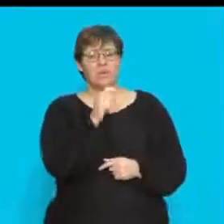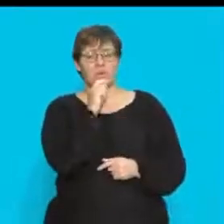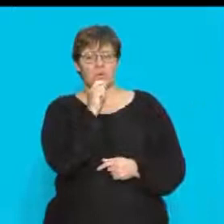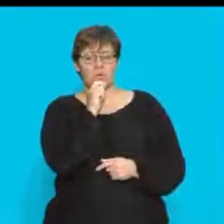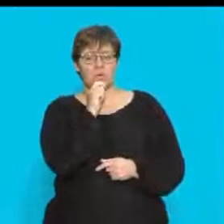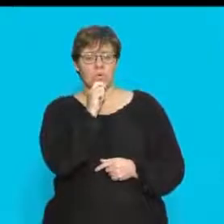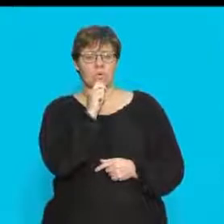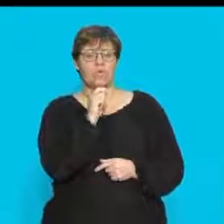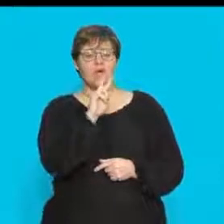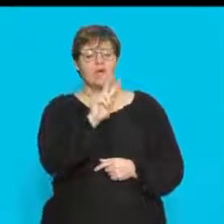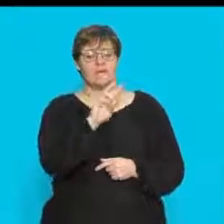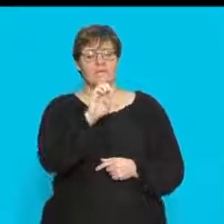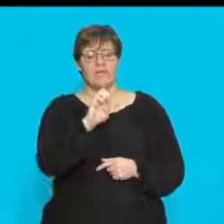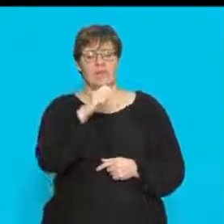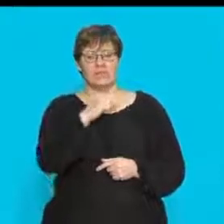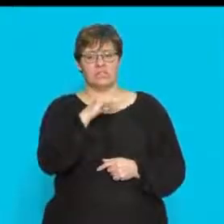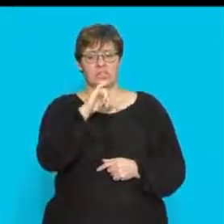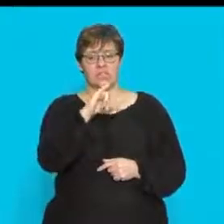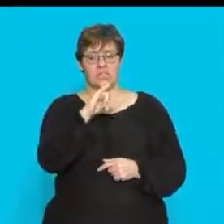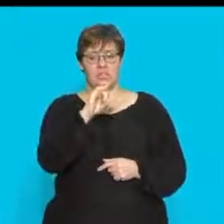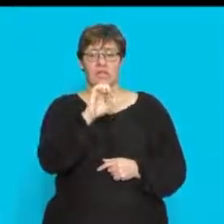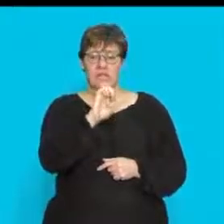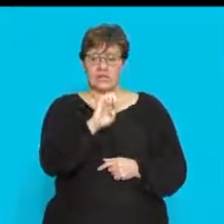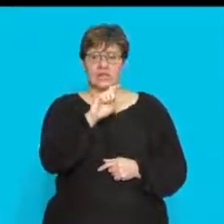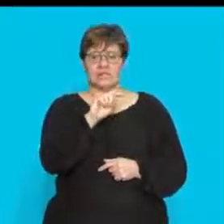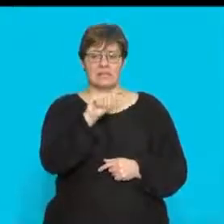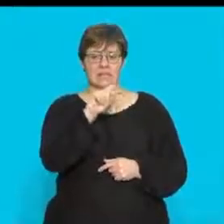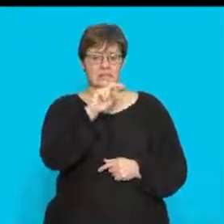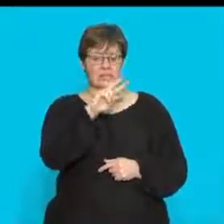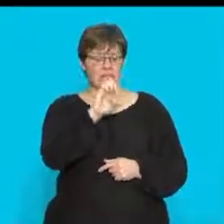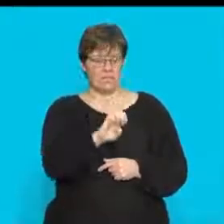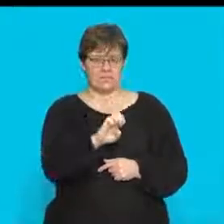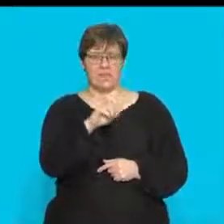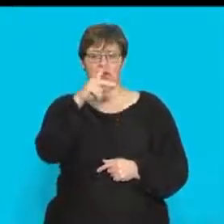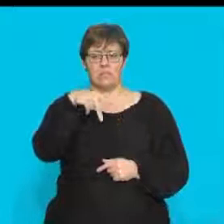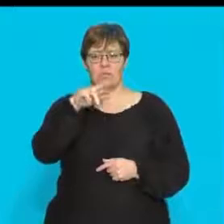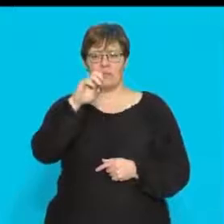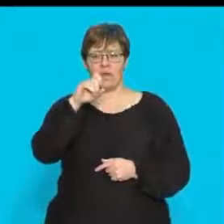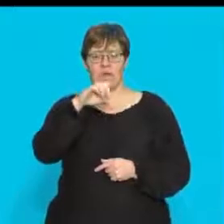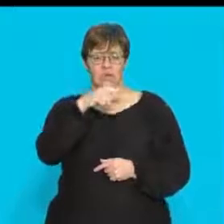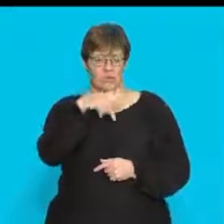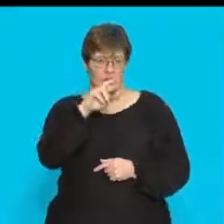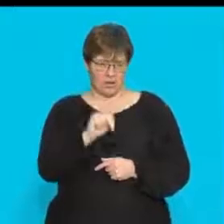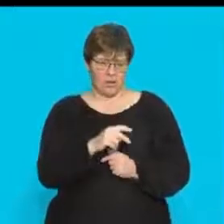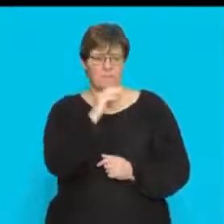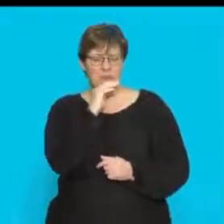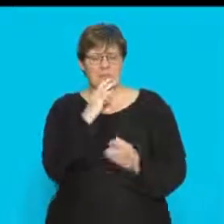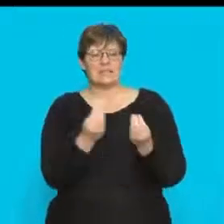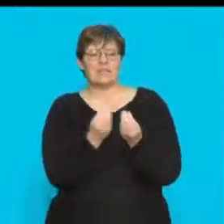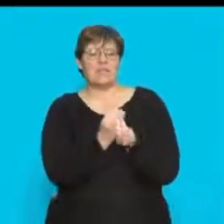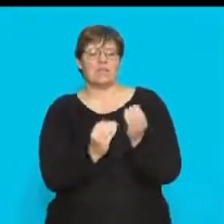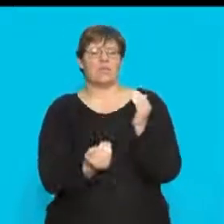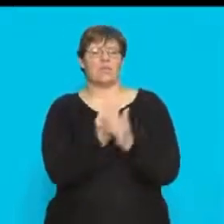We use the word vegetative propagation, right? And propagation just means to